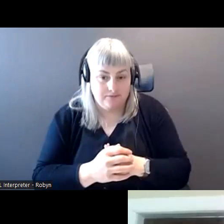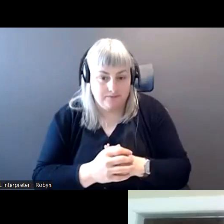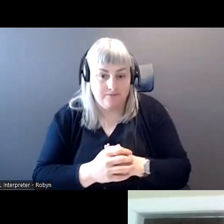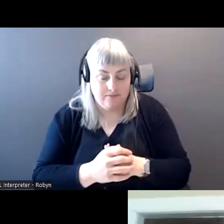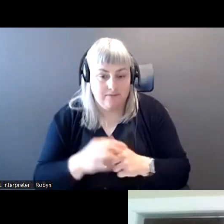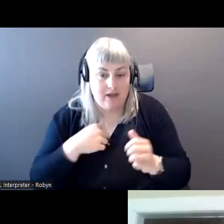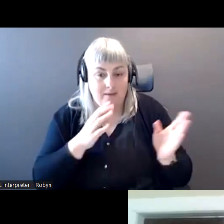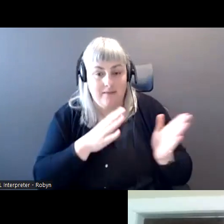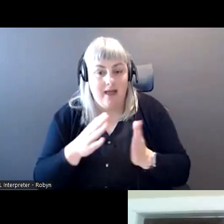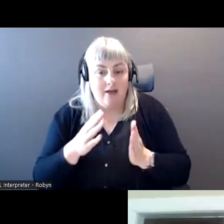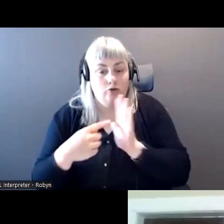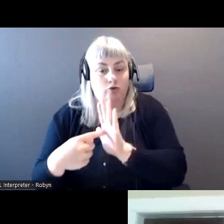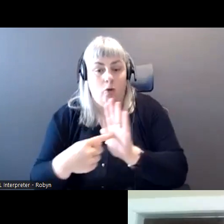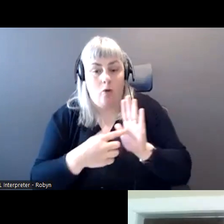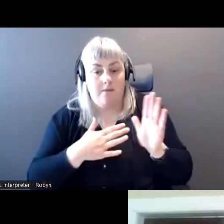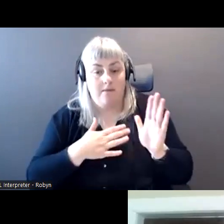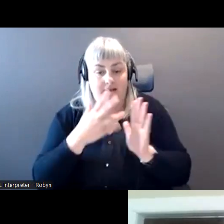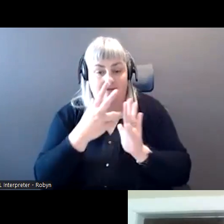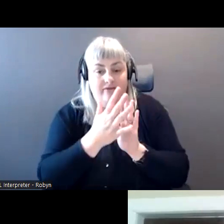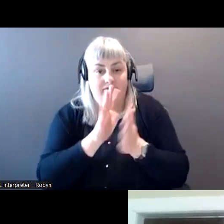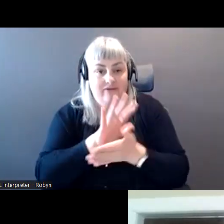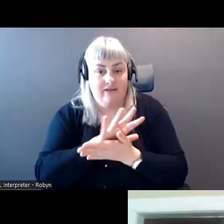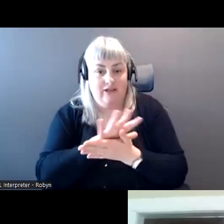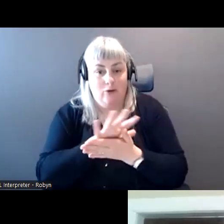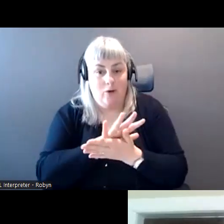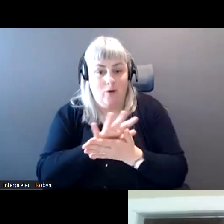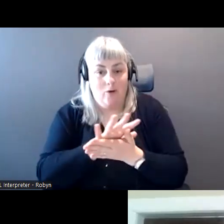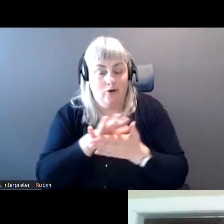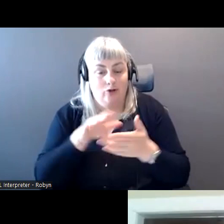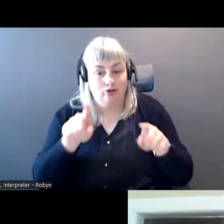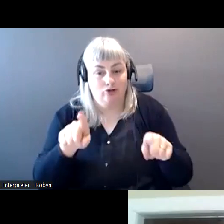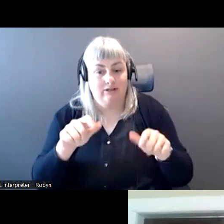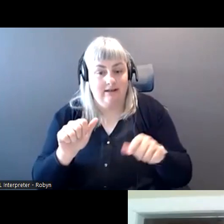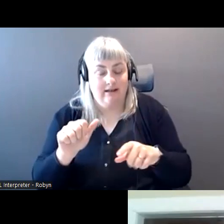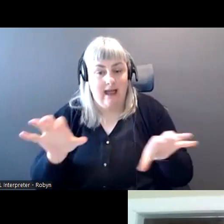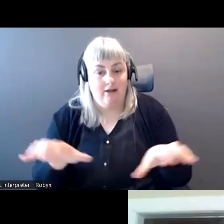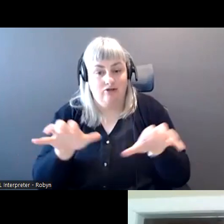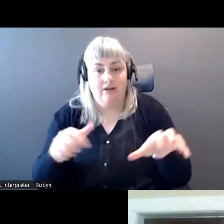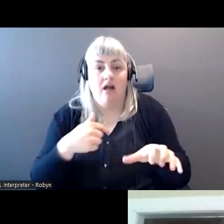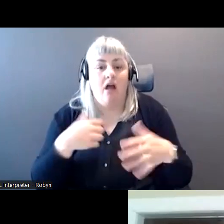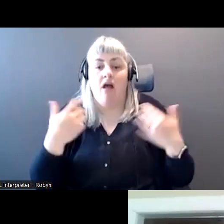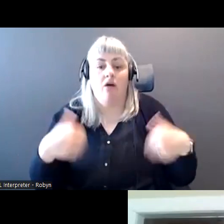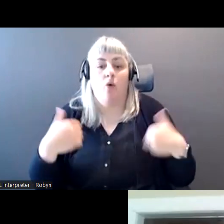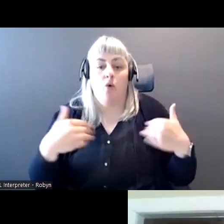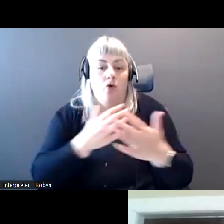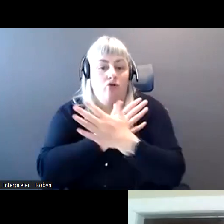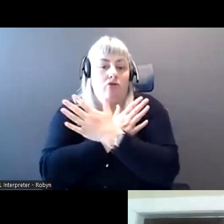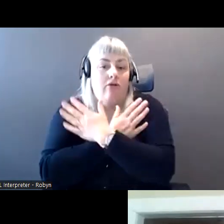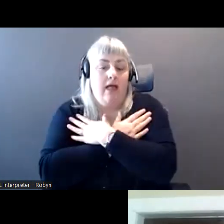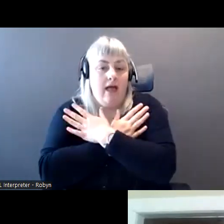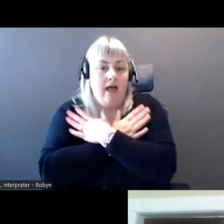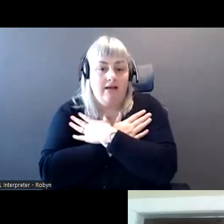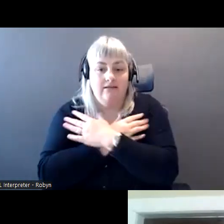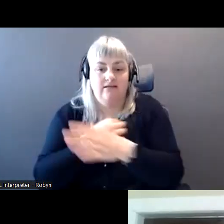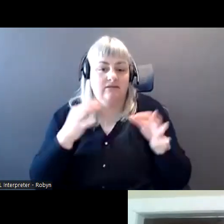share my video when we were going through some of the exercises you were doing, but I was so relaxed that I chose not to